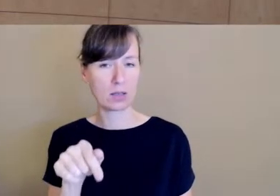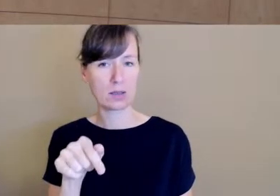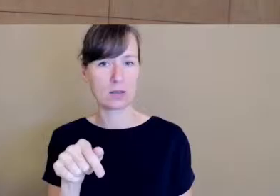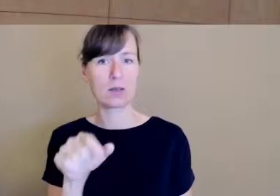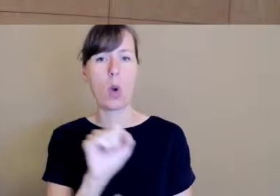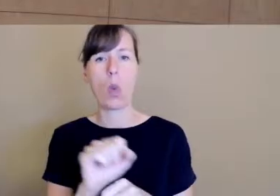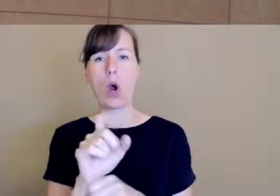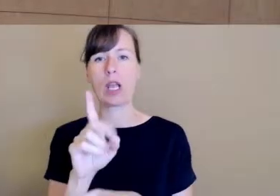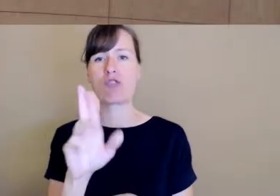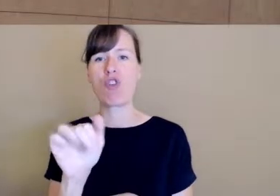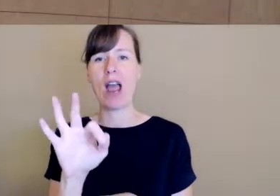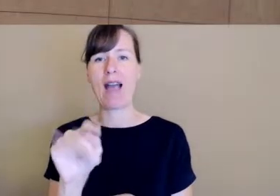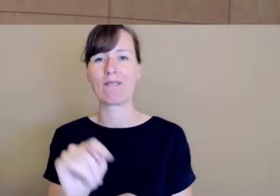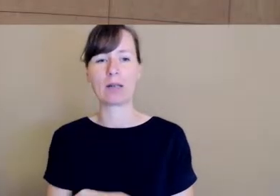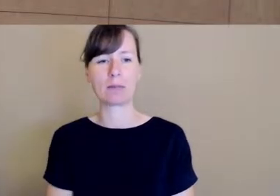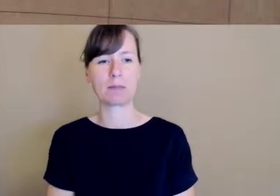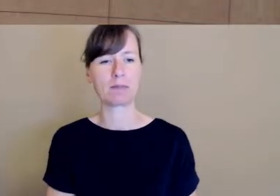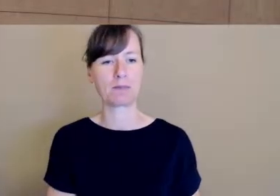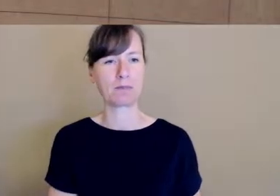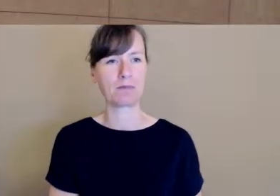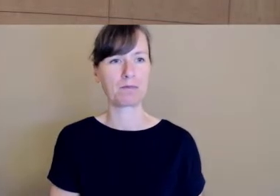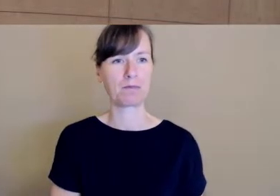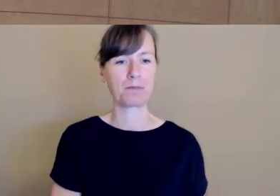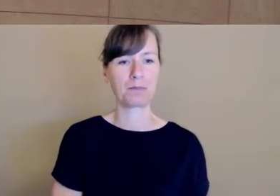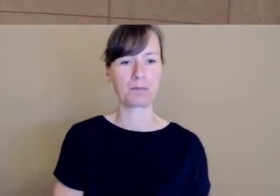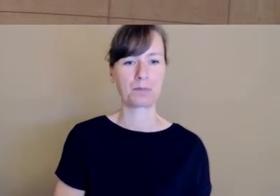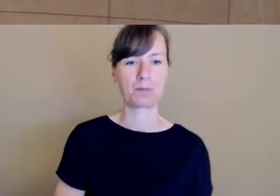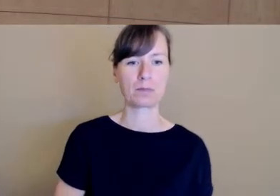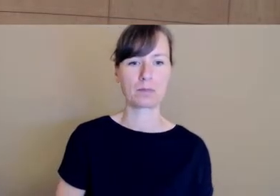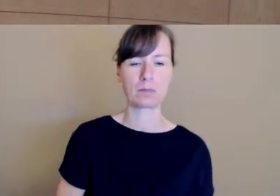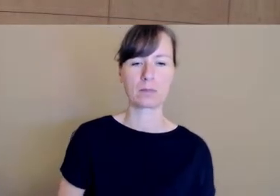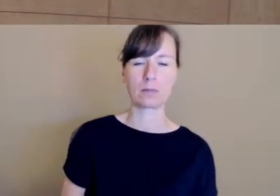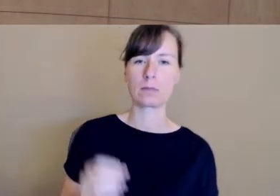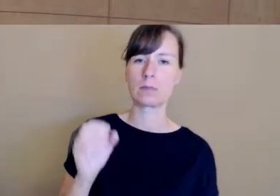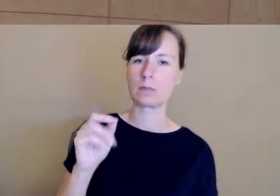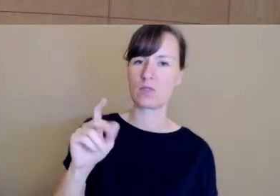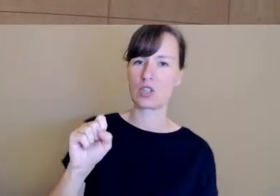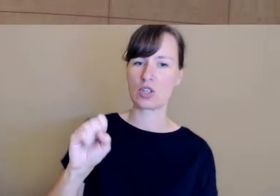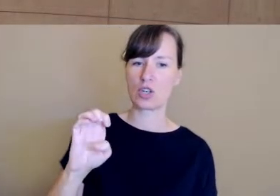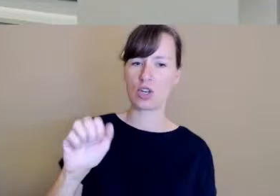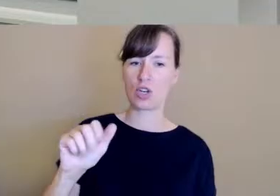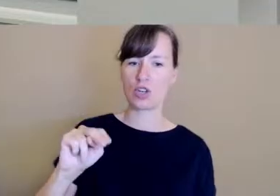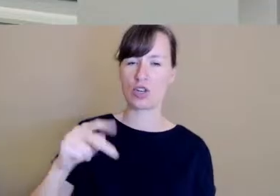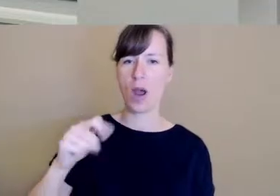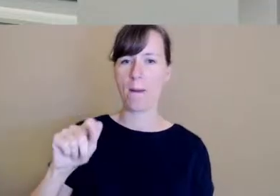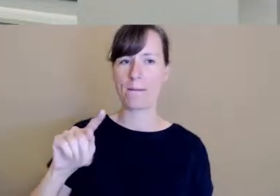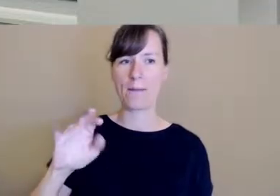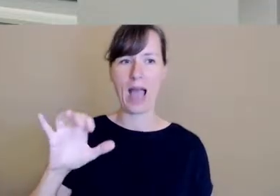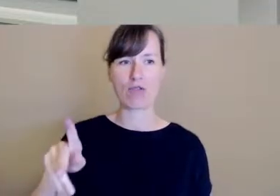working draft? Okay, this is interesting. Okay. Sean Patrick, Ward 2.